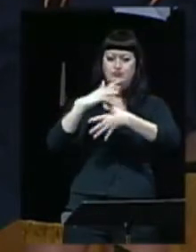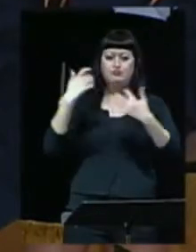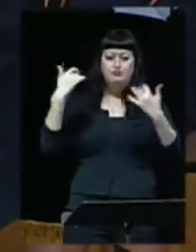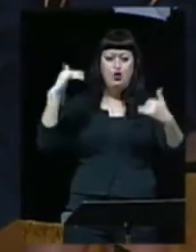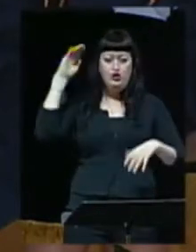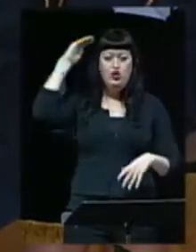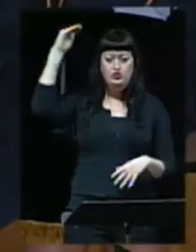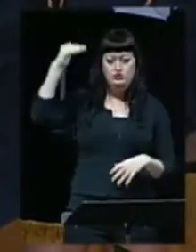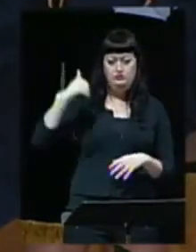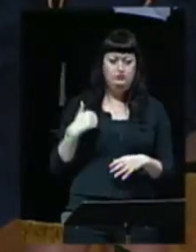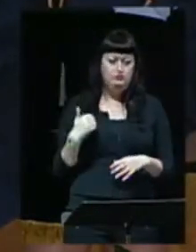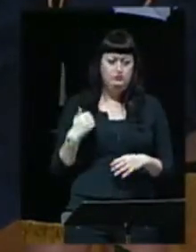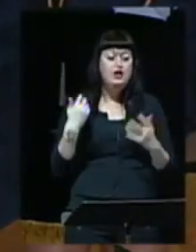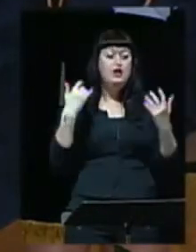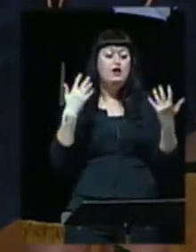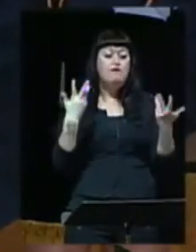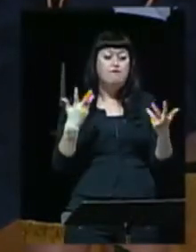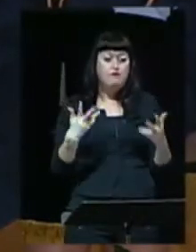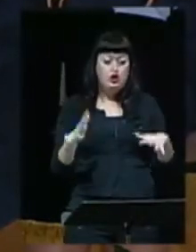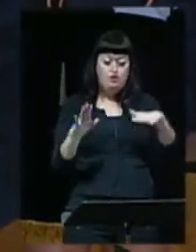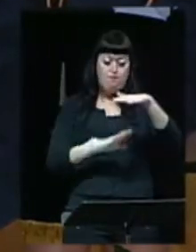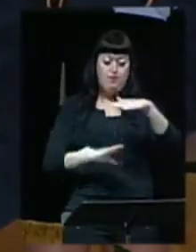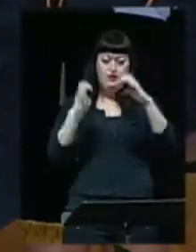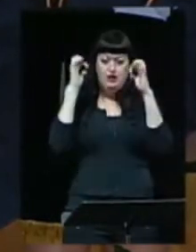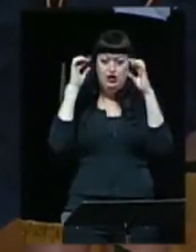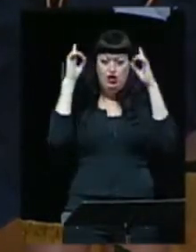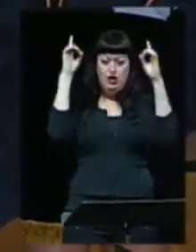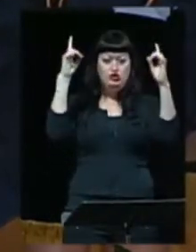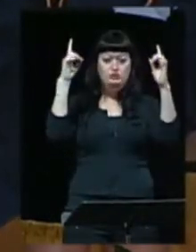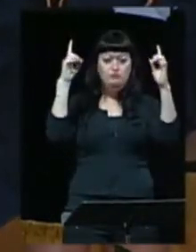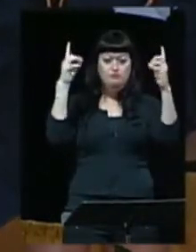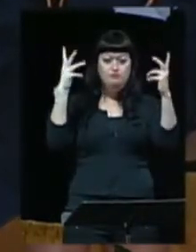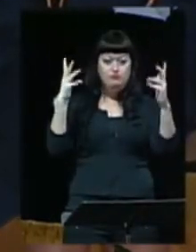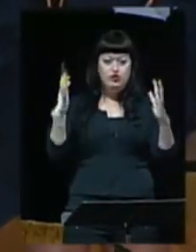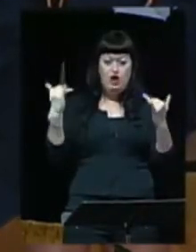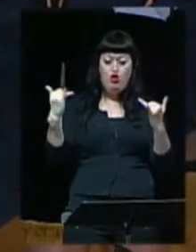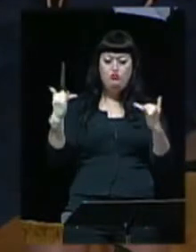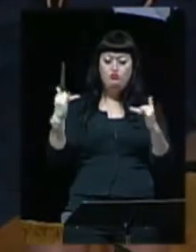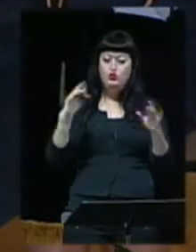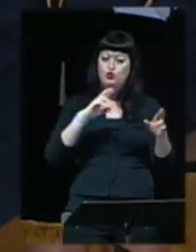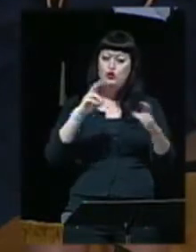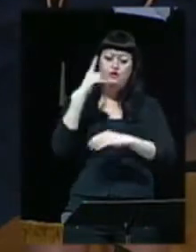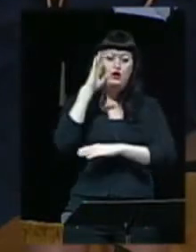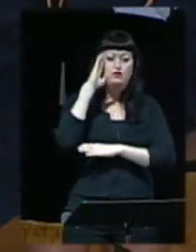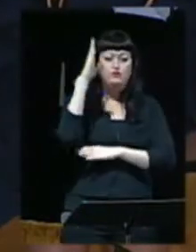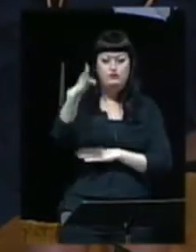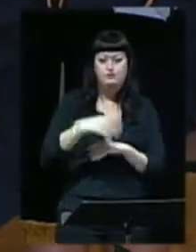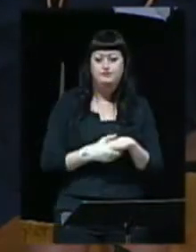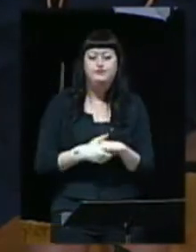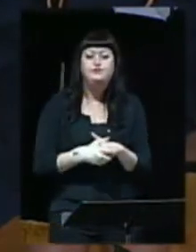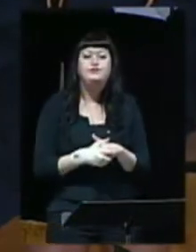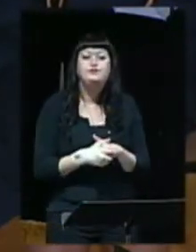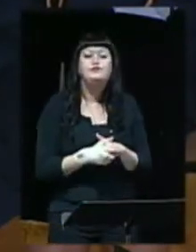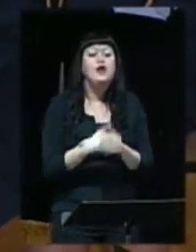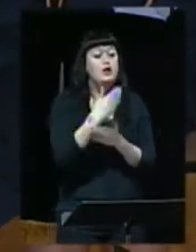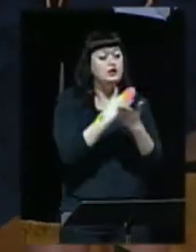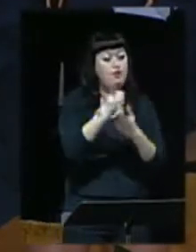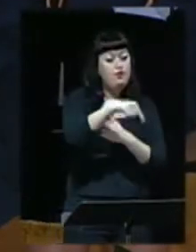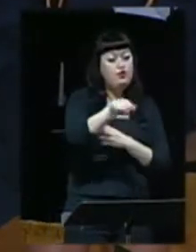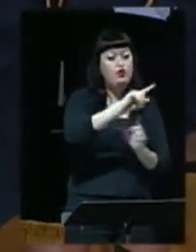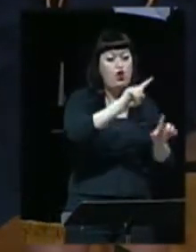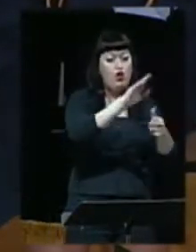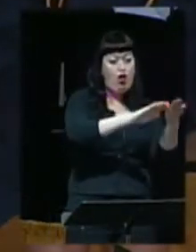basic education that will serve as the platform we use to launch ourselves into our futures. Some of us will go on to